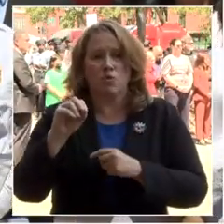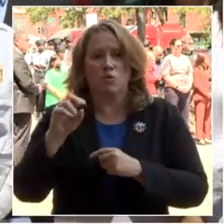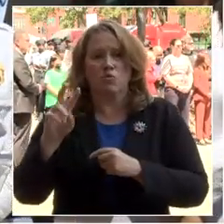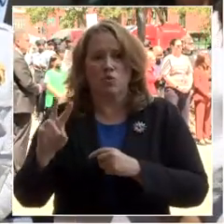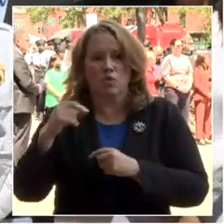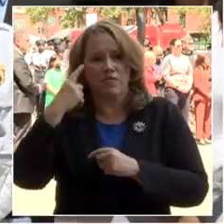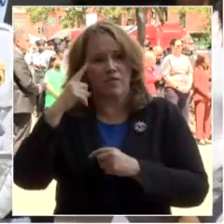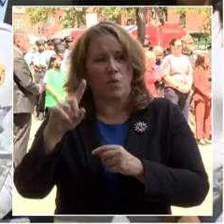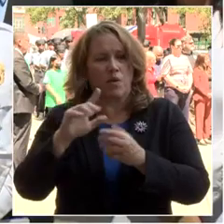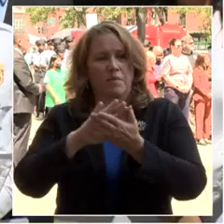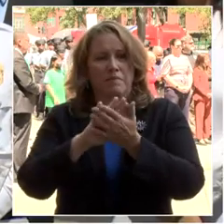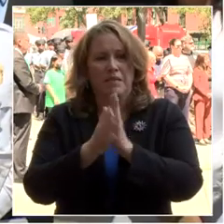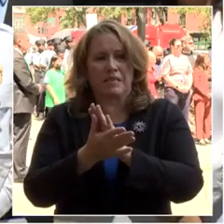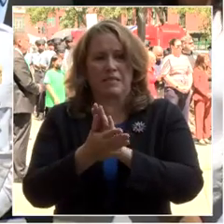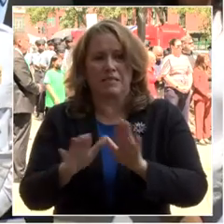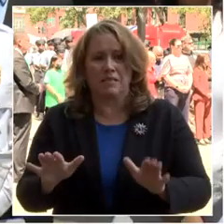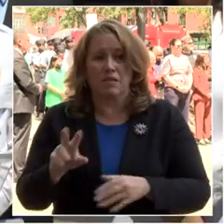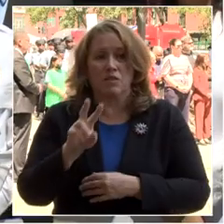F-O-R,